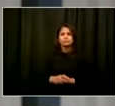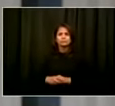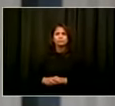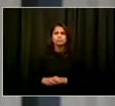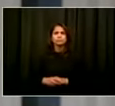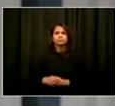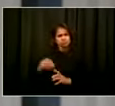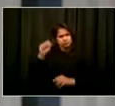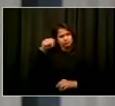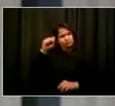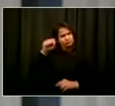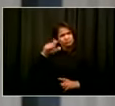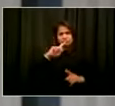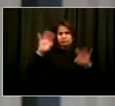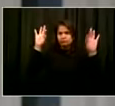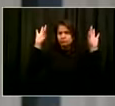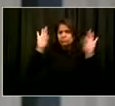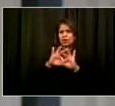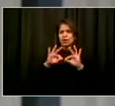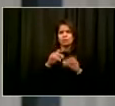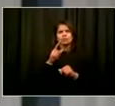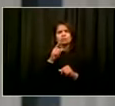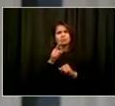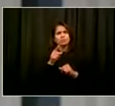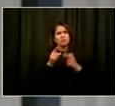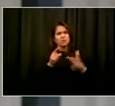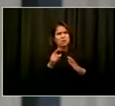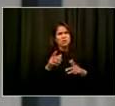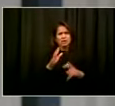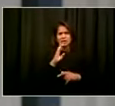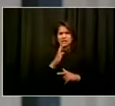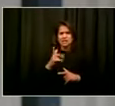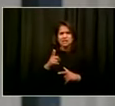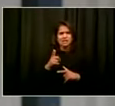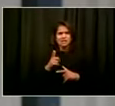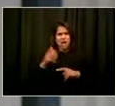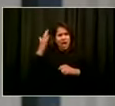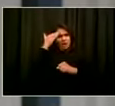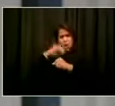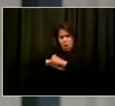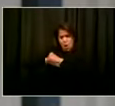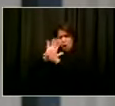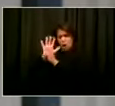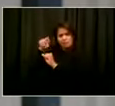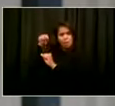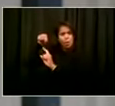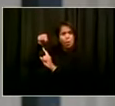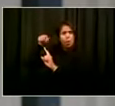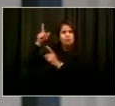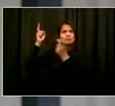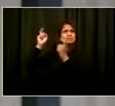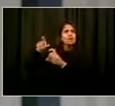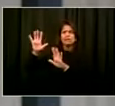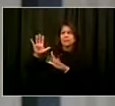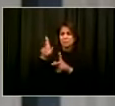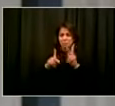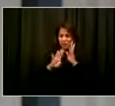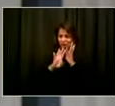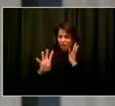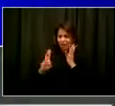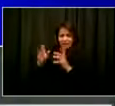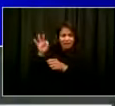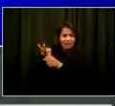is working hard to make sure that New Yorkers know how to vote safely. To that end, with the Department of Health, we've